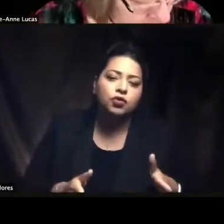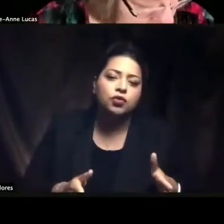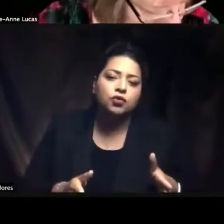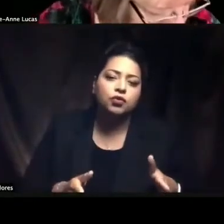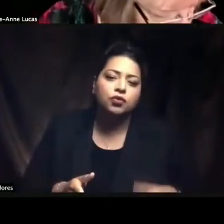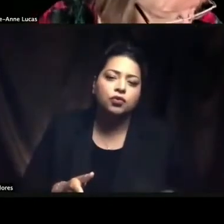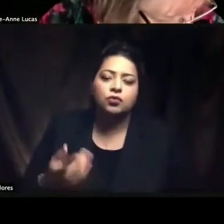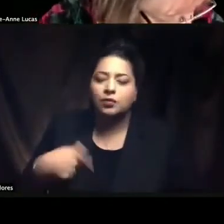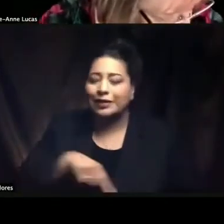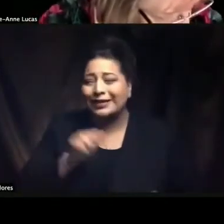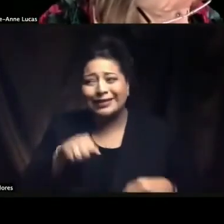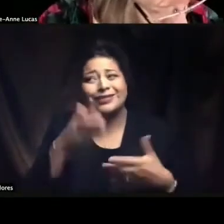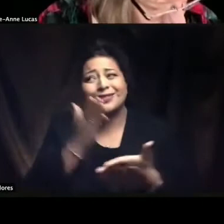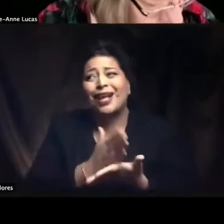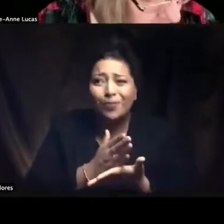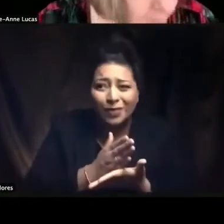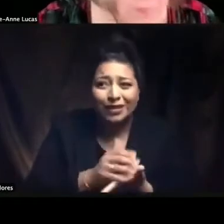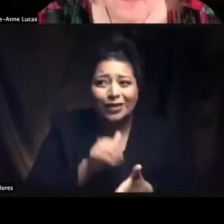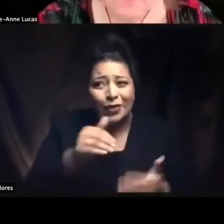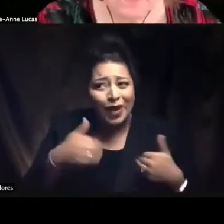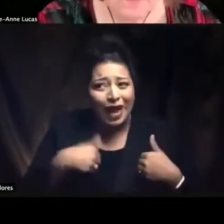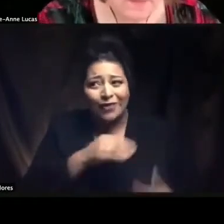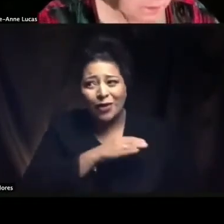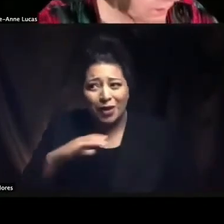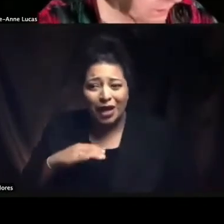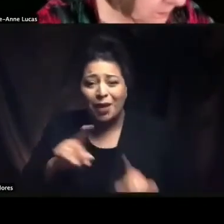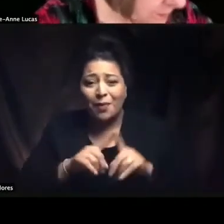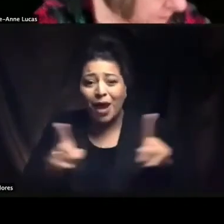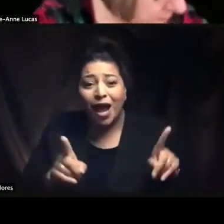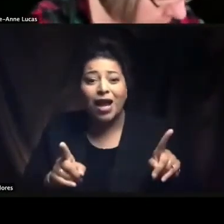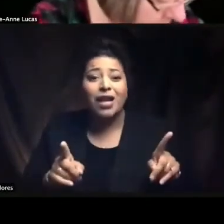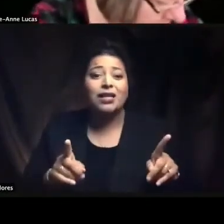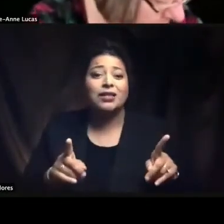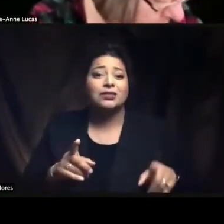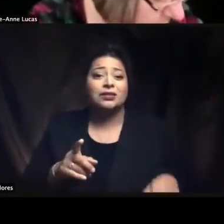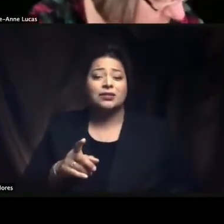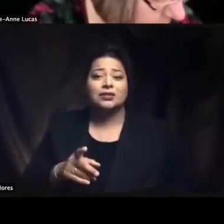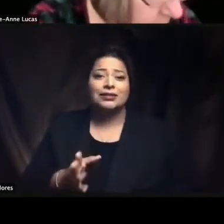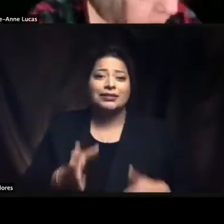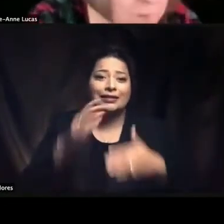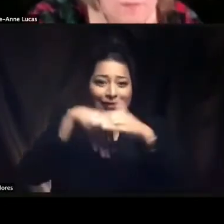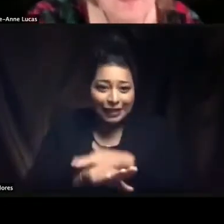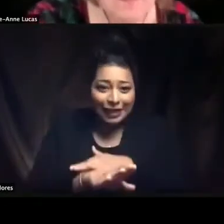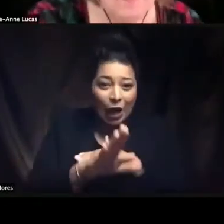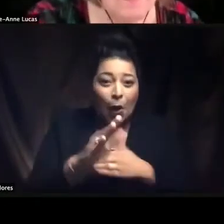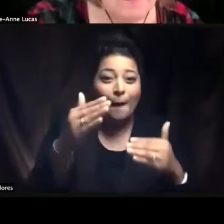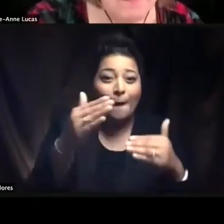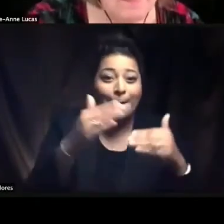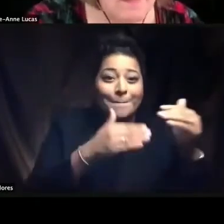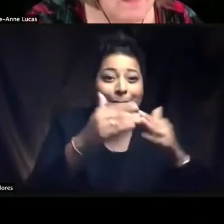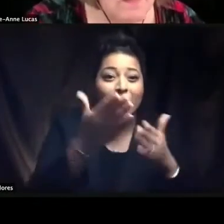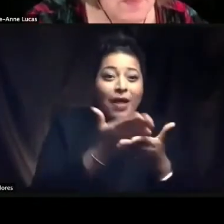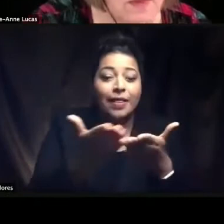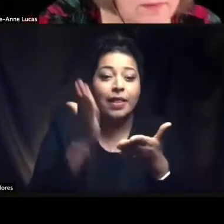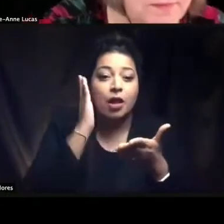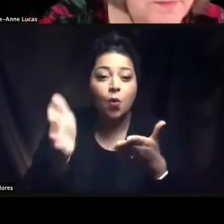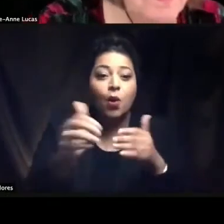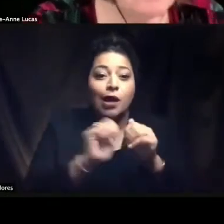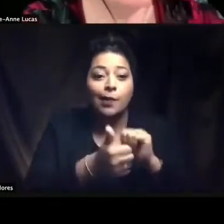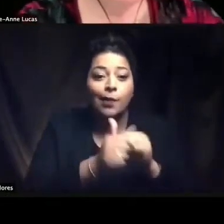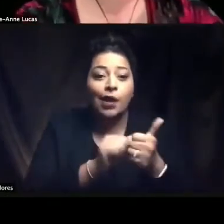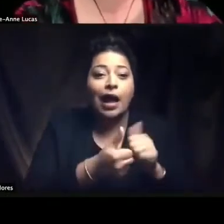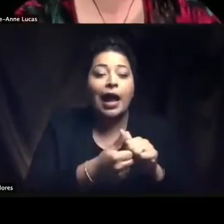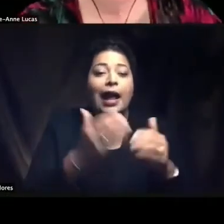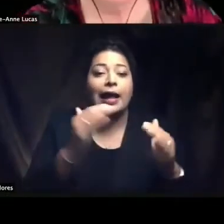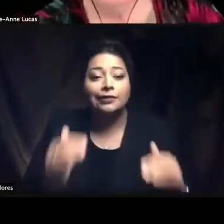if we can stop them that don't already have permission, but to come in and build things that are going to compete and drive up the